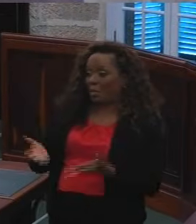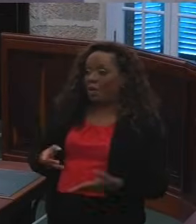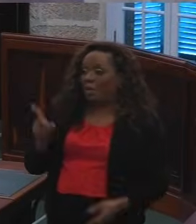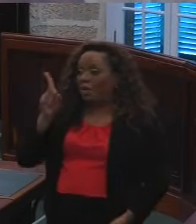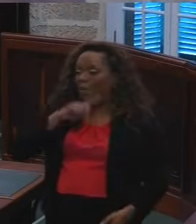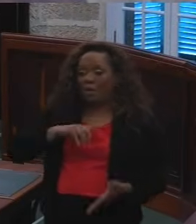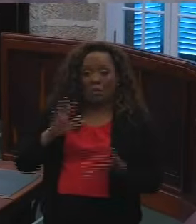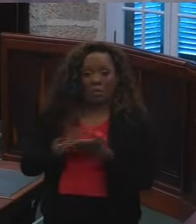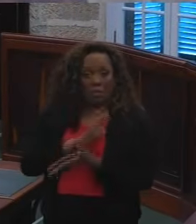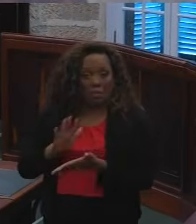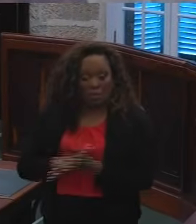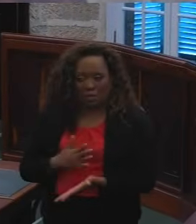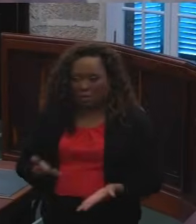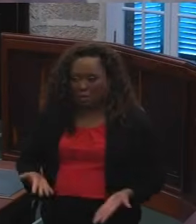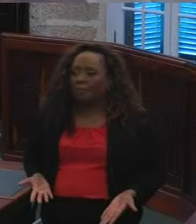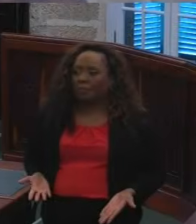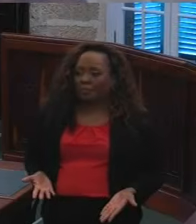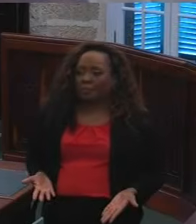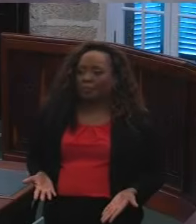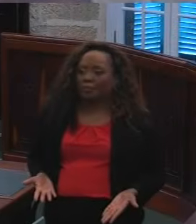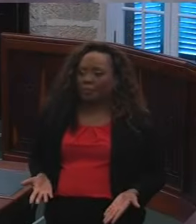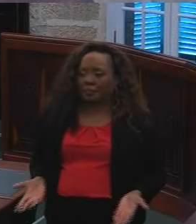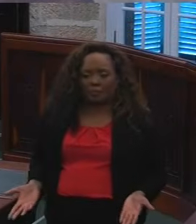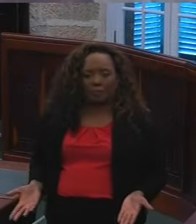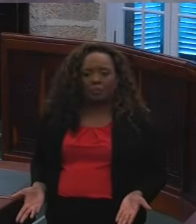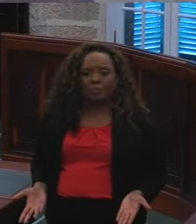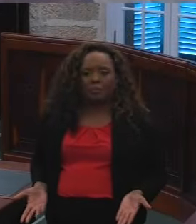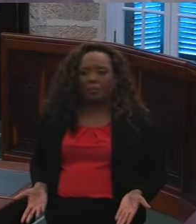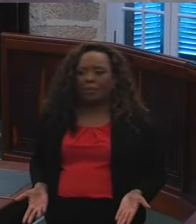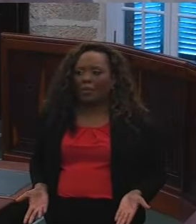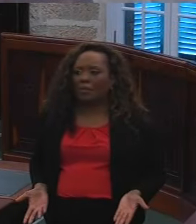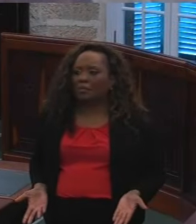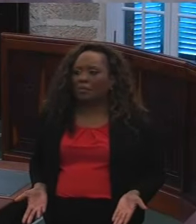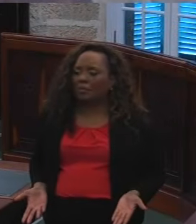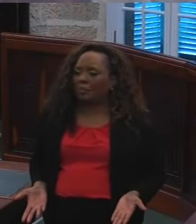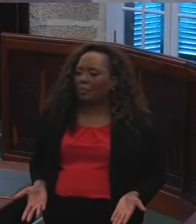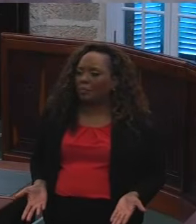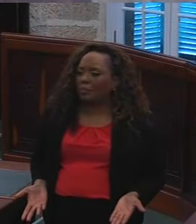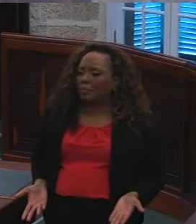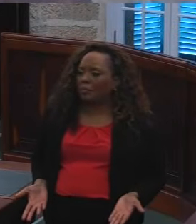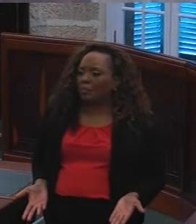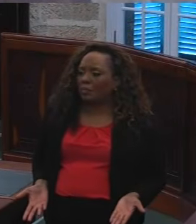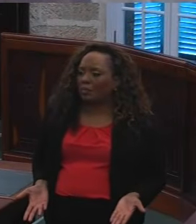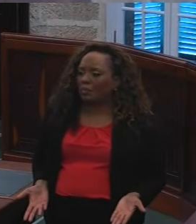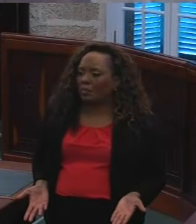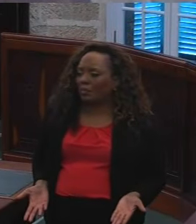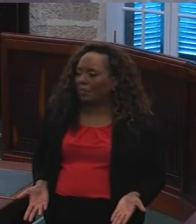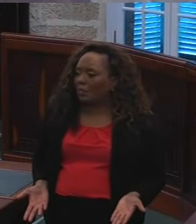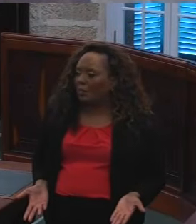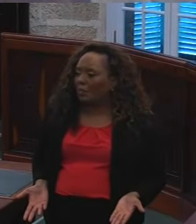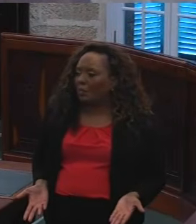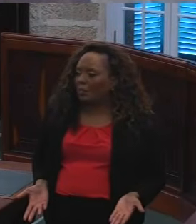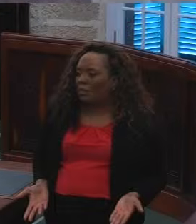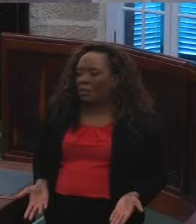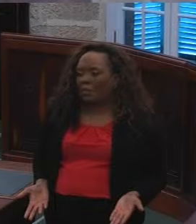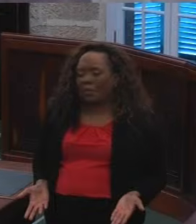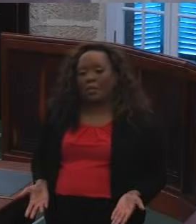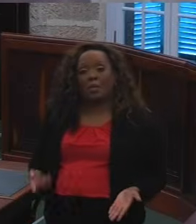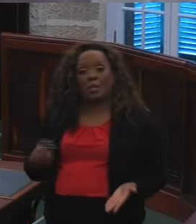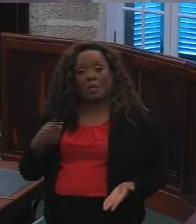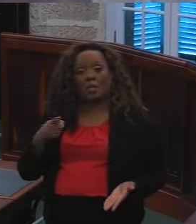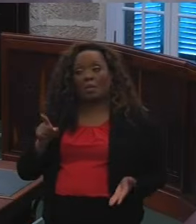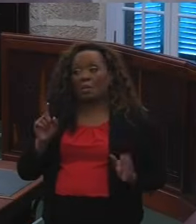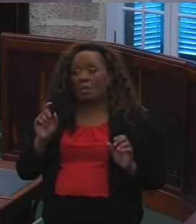via the court, the law court, the magistrate's court, to appear, and if you're found guilty, you can be given a fine of up